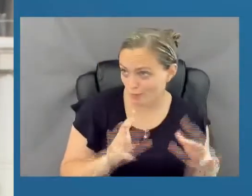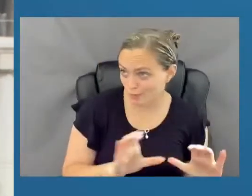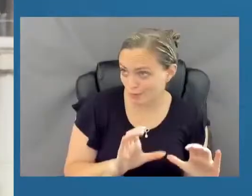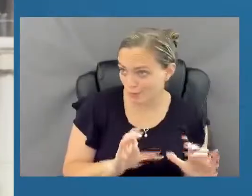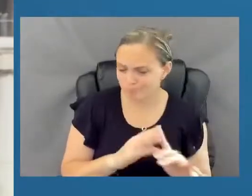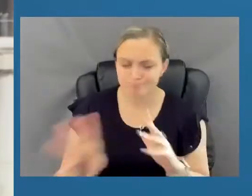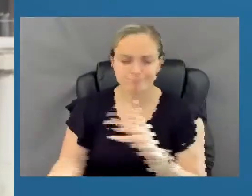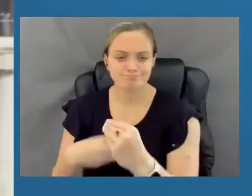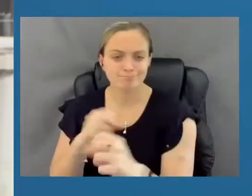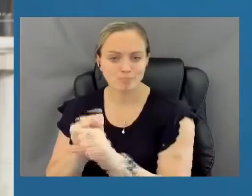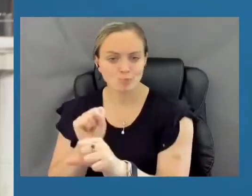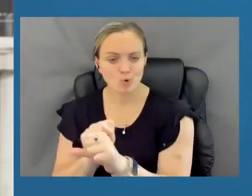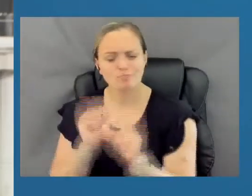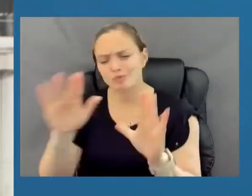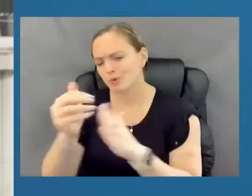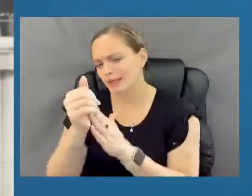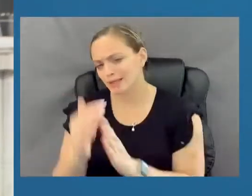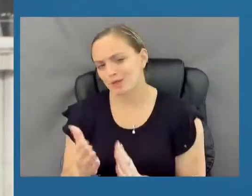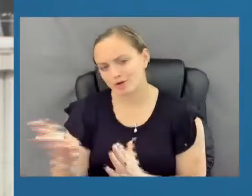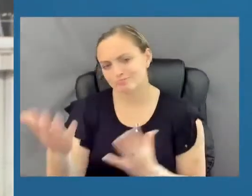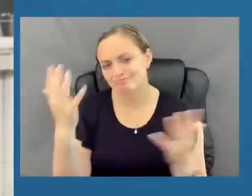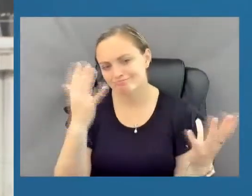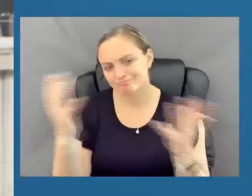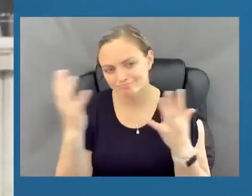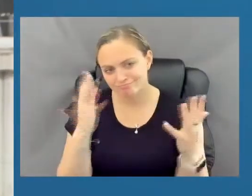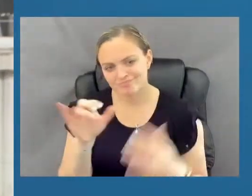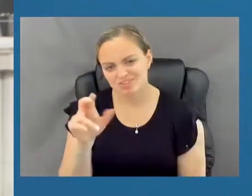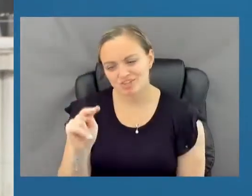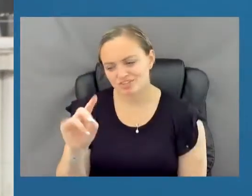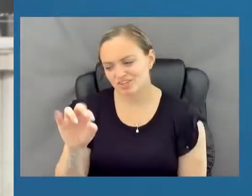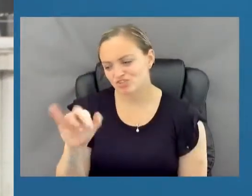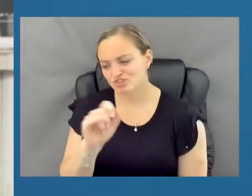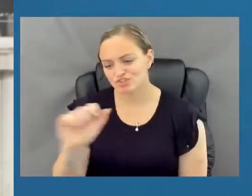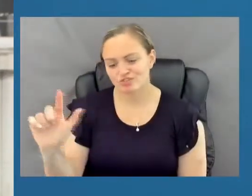round of applause. Justin Driscoll.